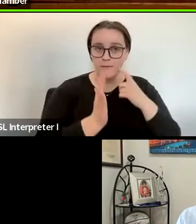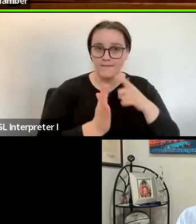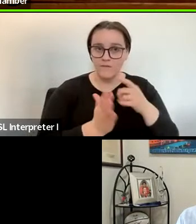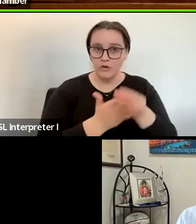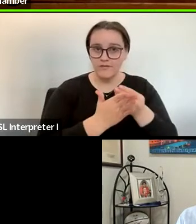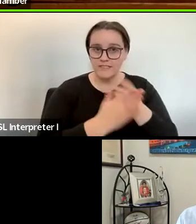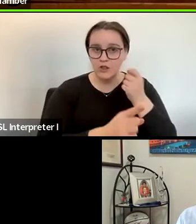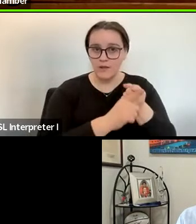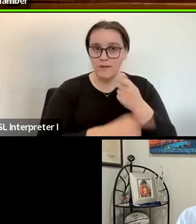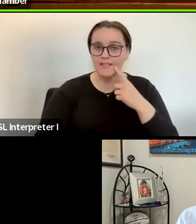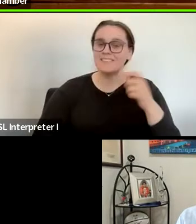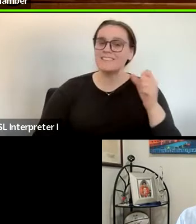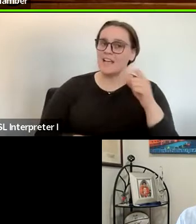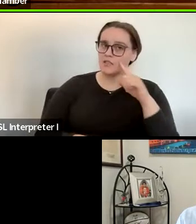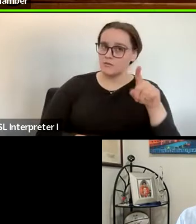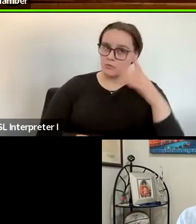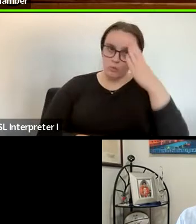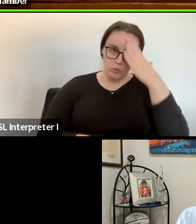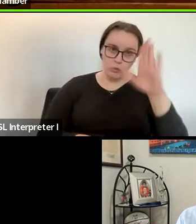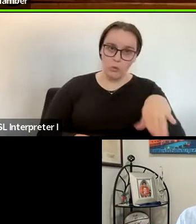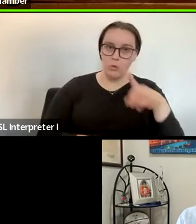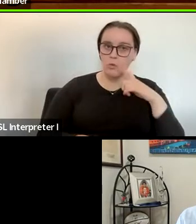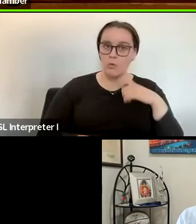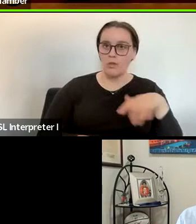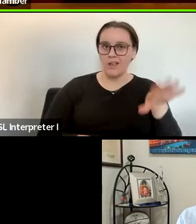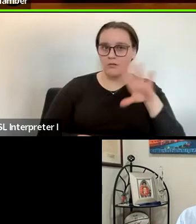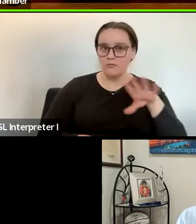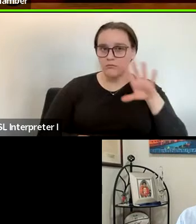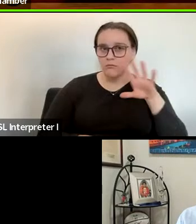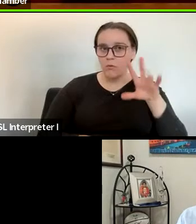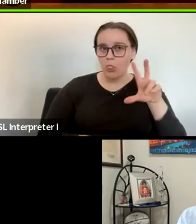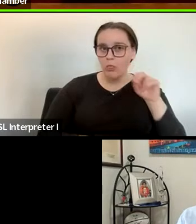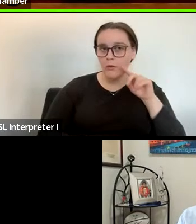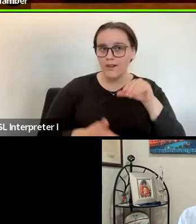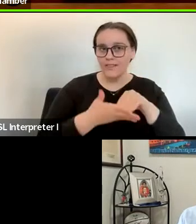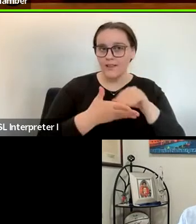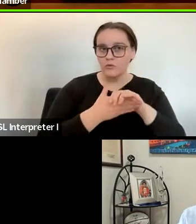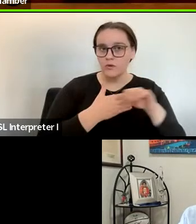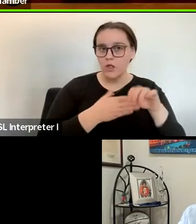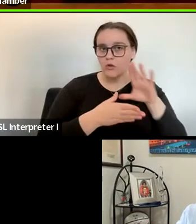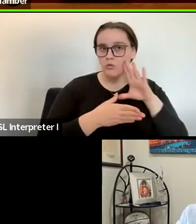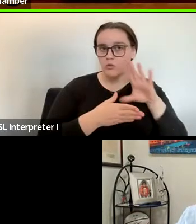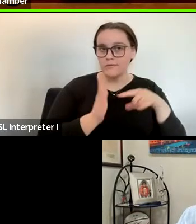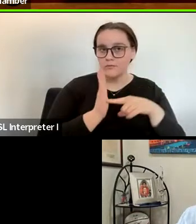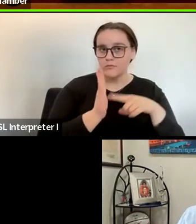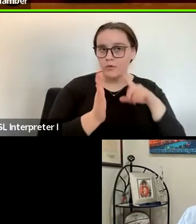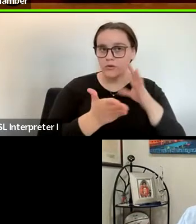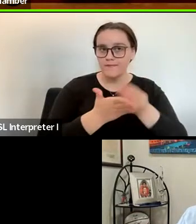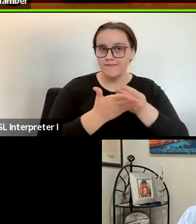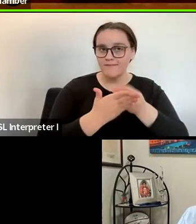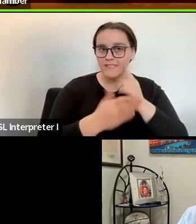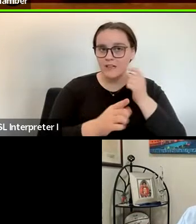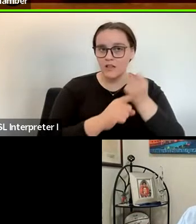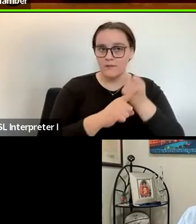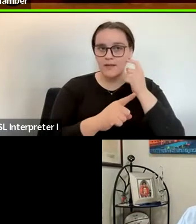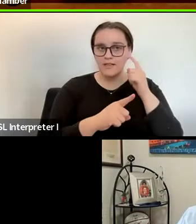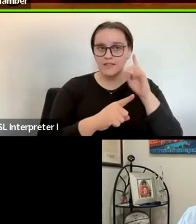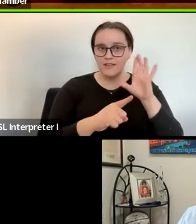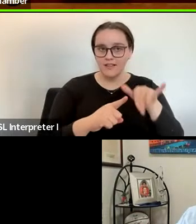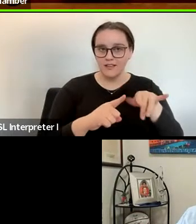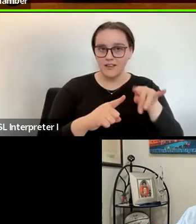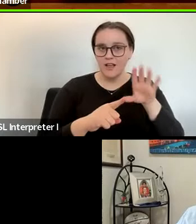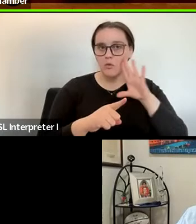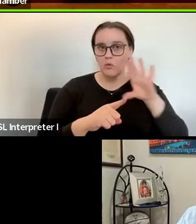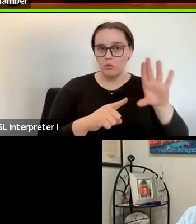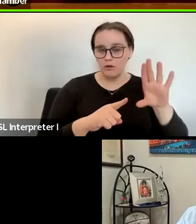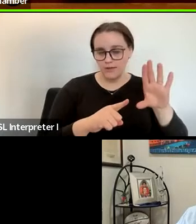fiscal impact of approximately $30,000 that will be reflected in the fiscal impact, which will be the statement, which will be